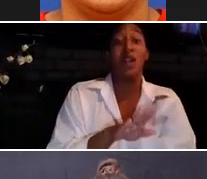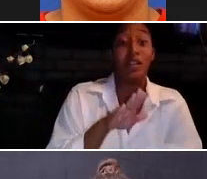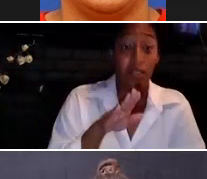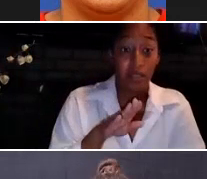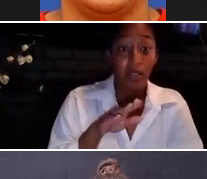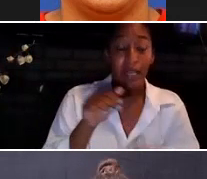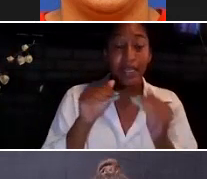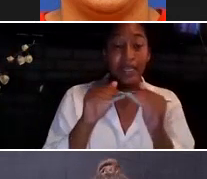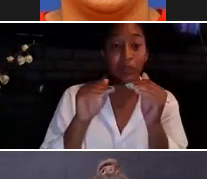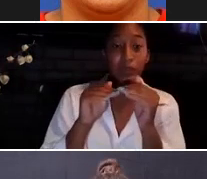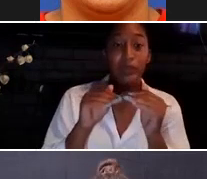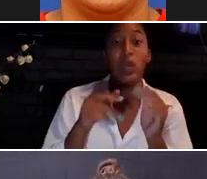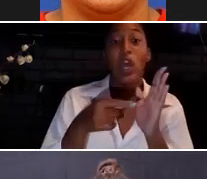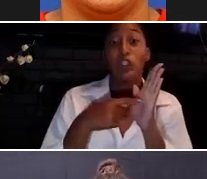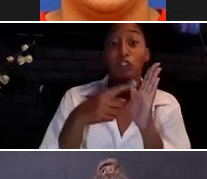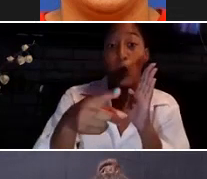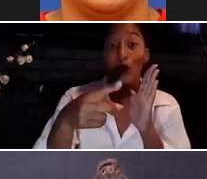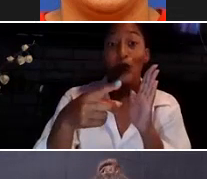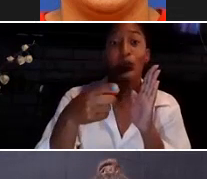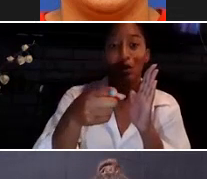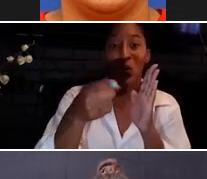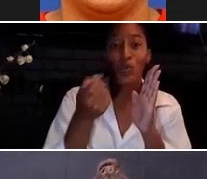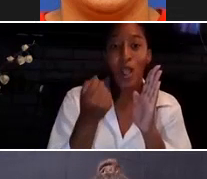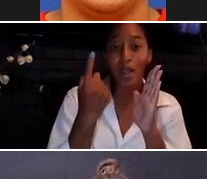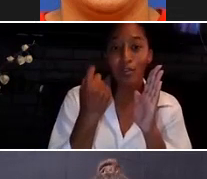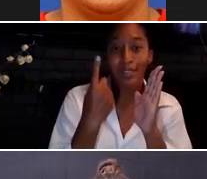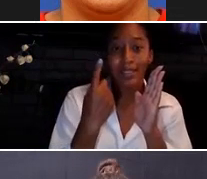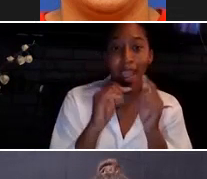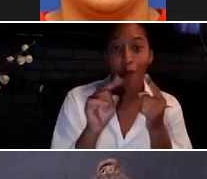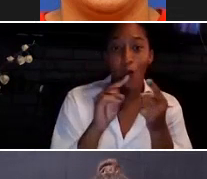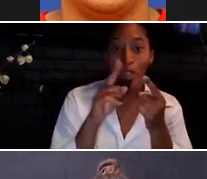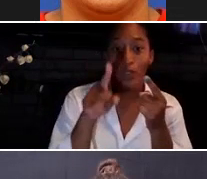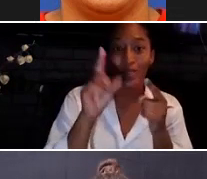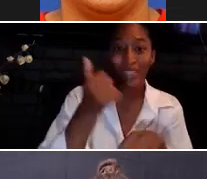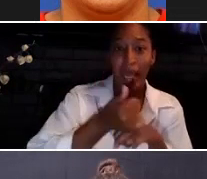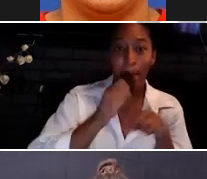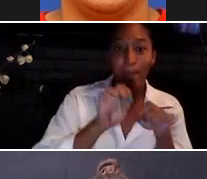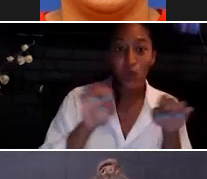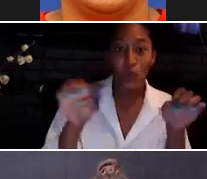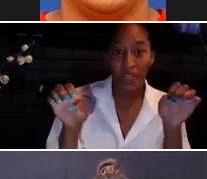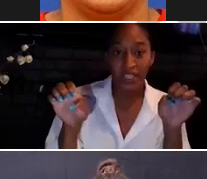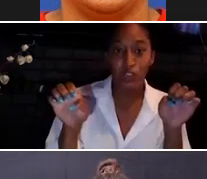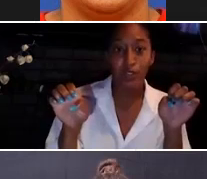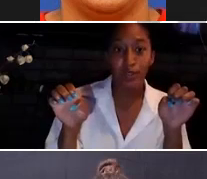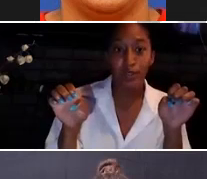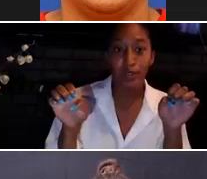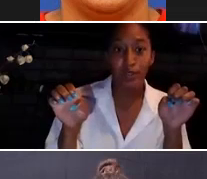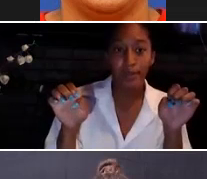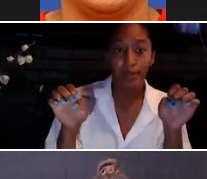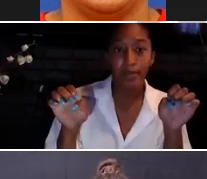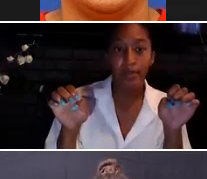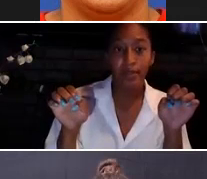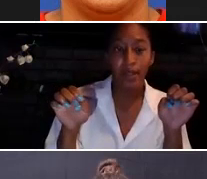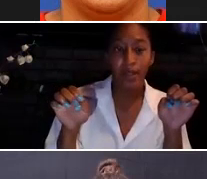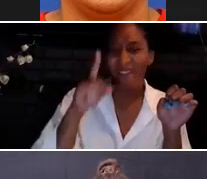this so that when you actually put together the equations, they come out. I forgot here. 1/2,